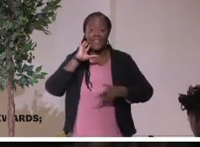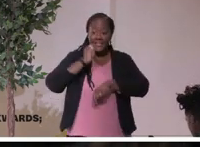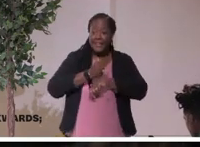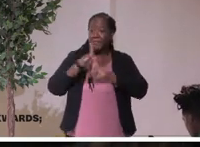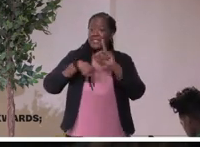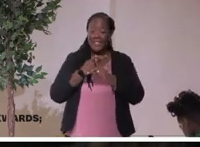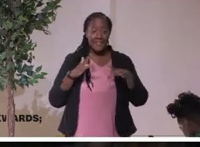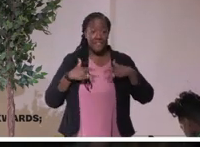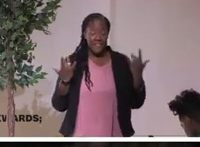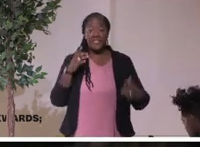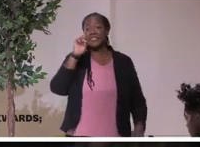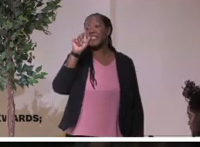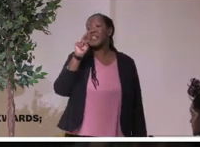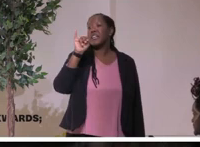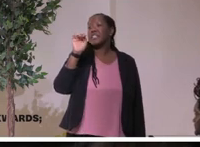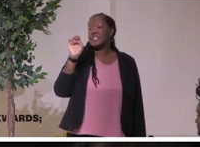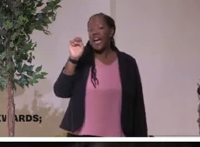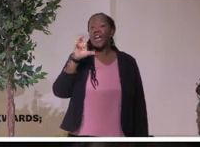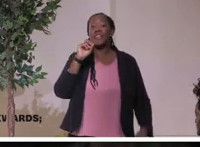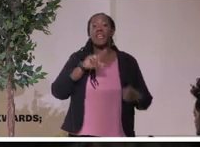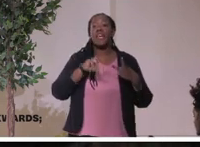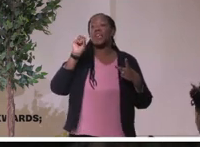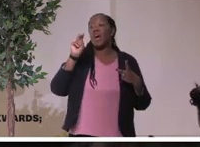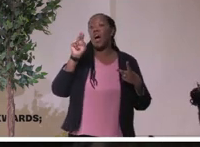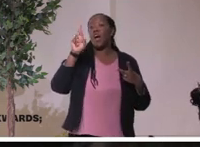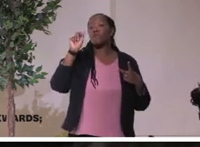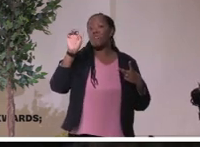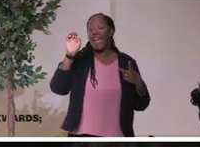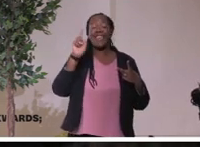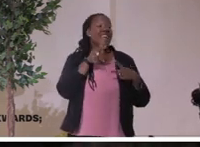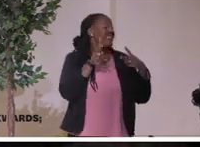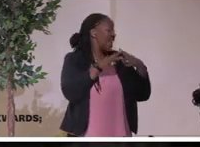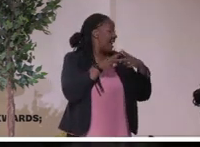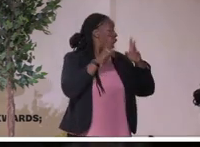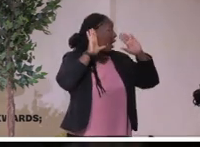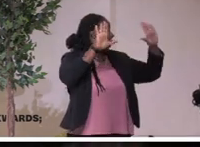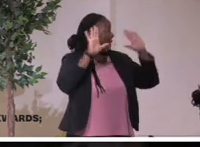together. Donnie and Andre, our programming team, are amazing.